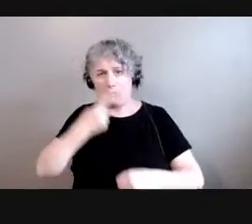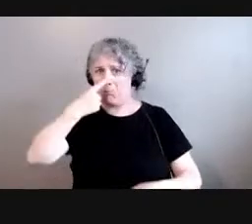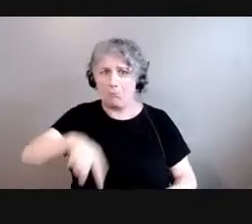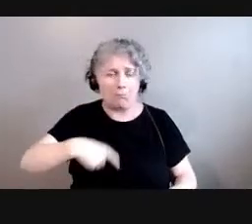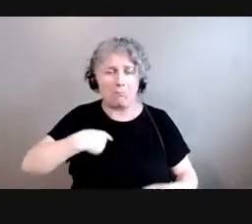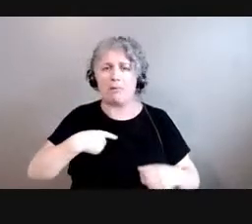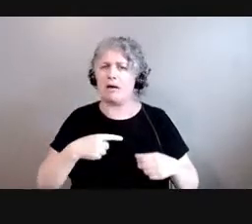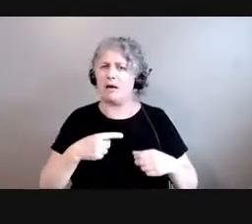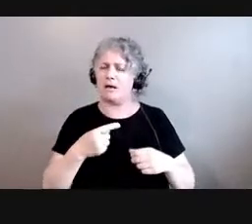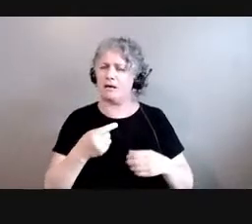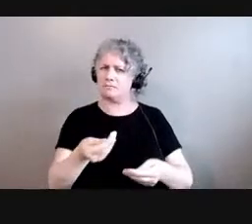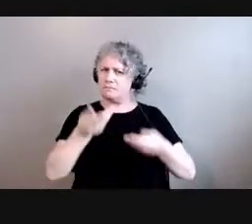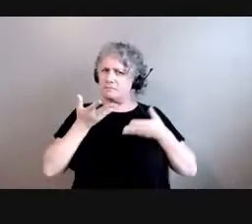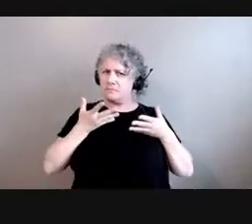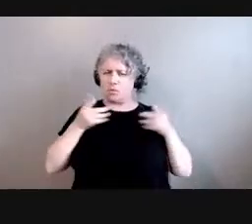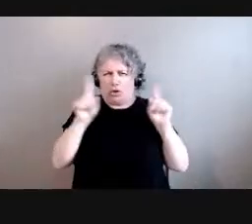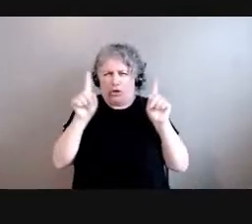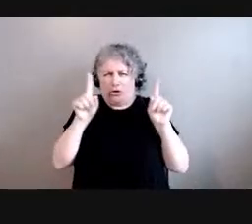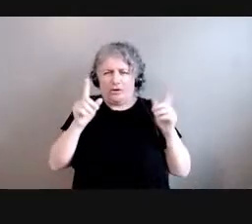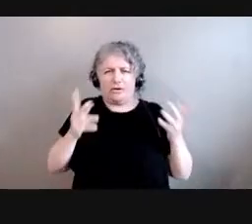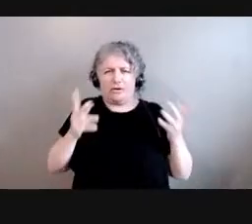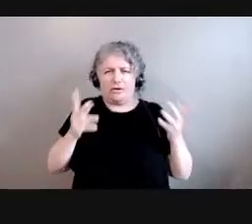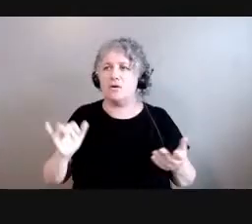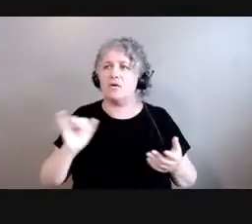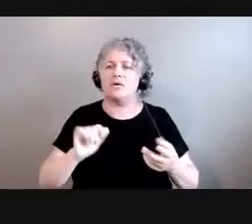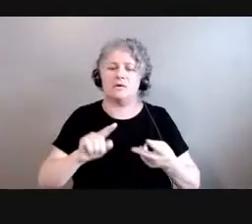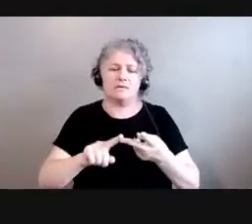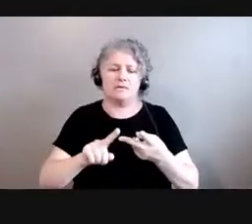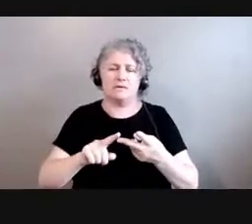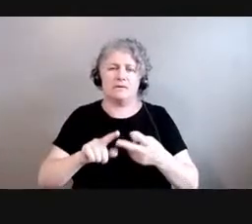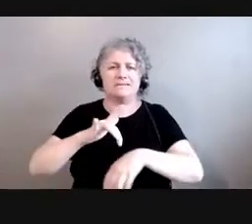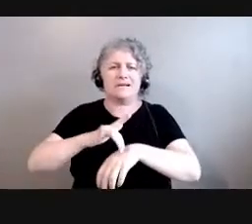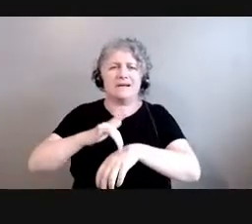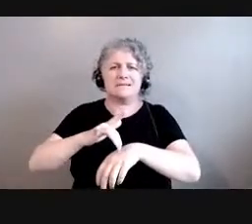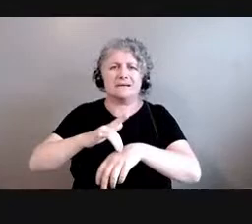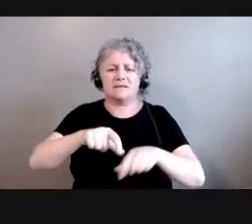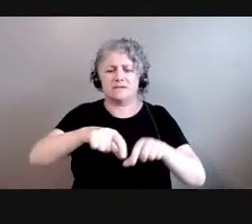And things even like tactile strips, like